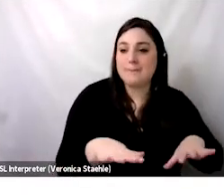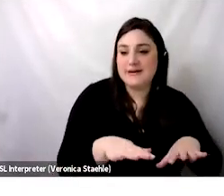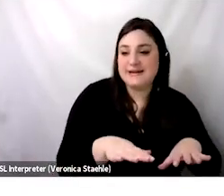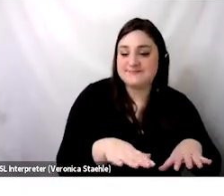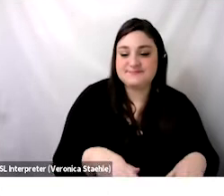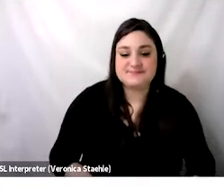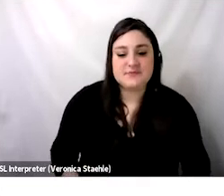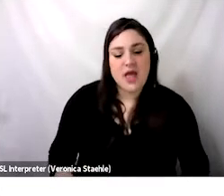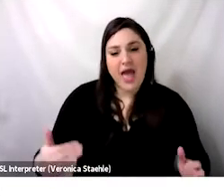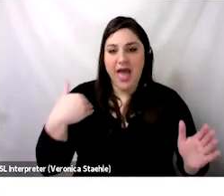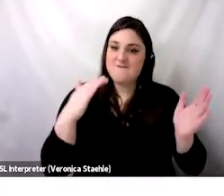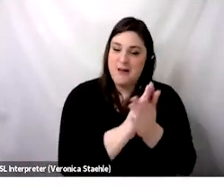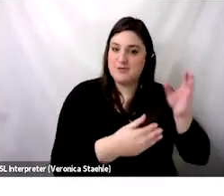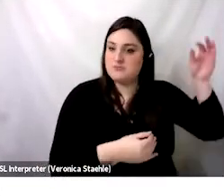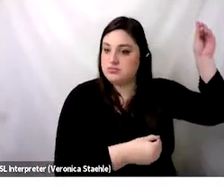proving ownership.